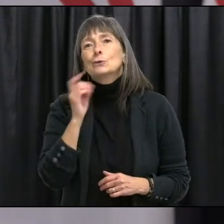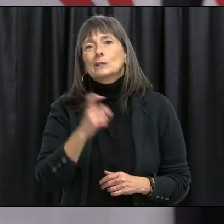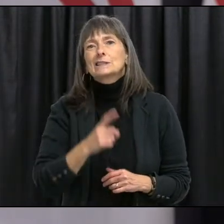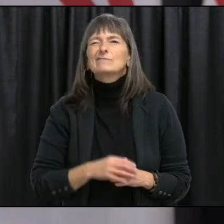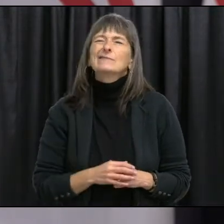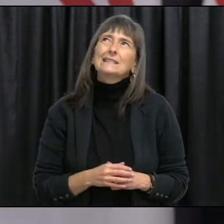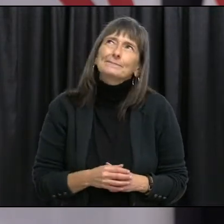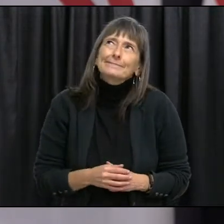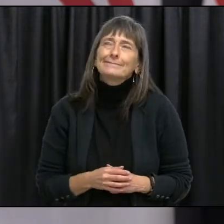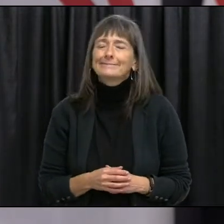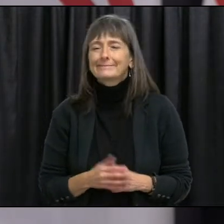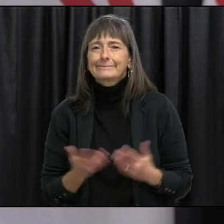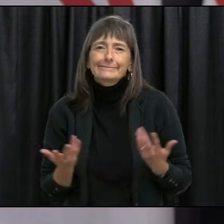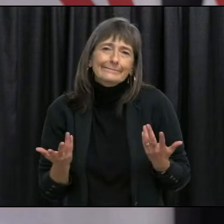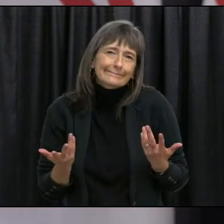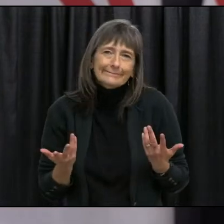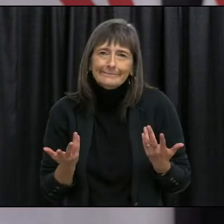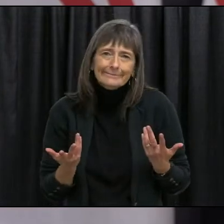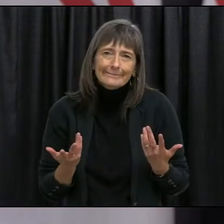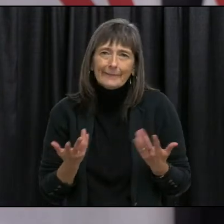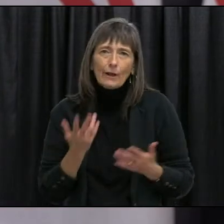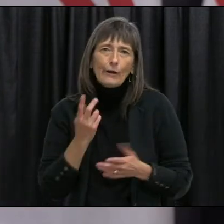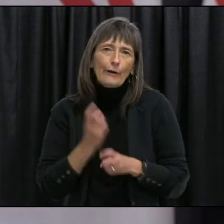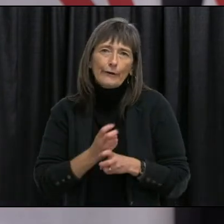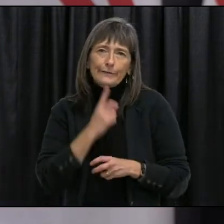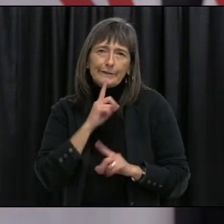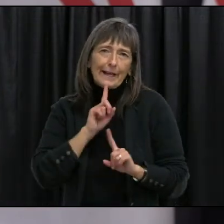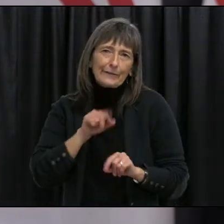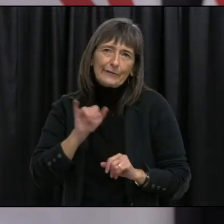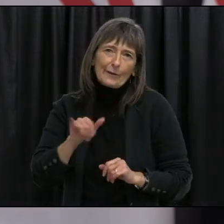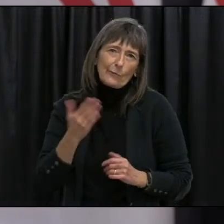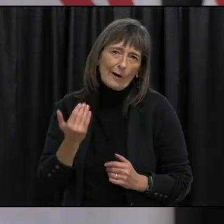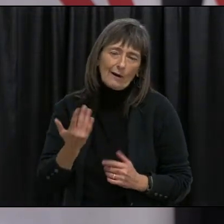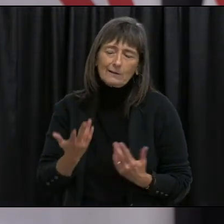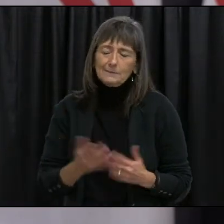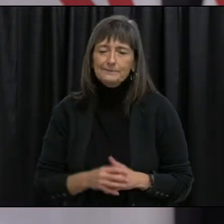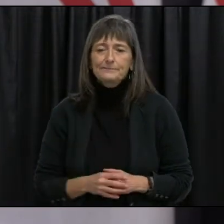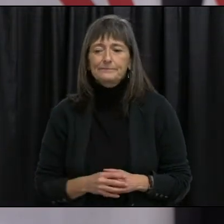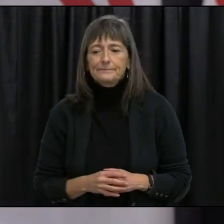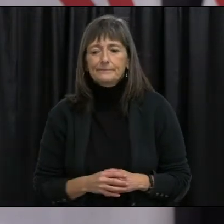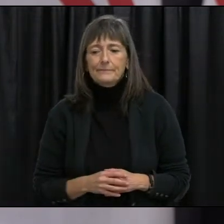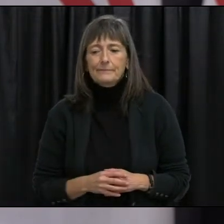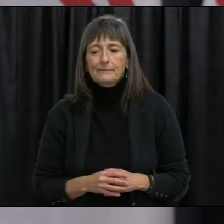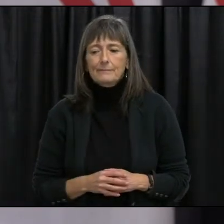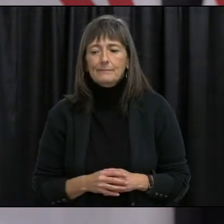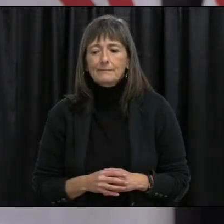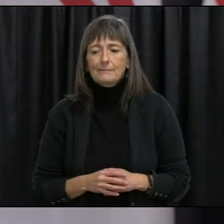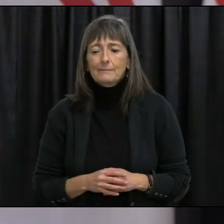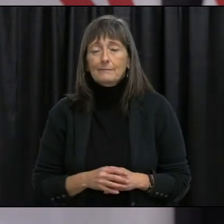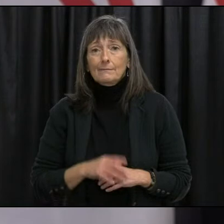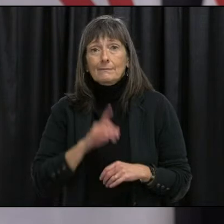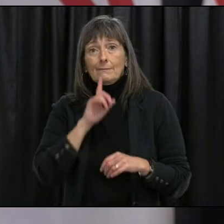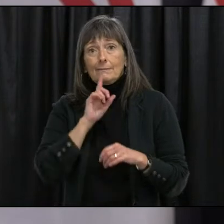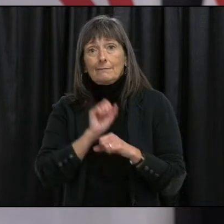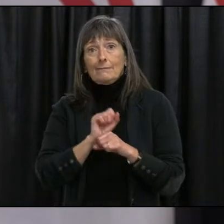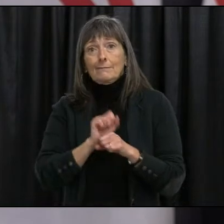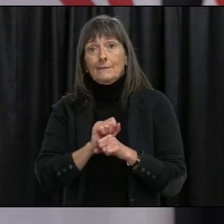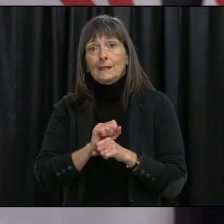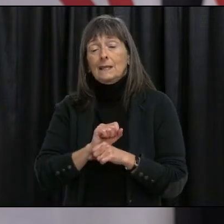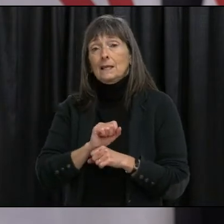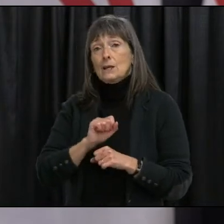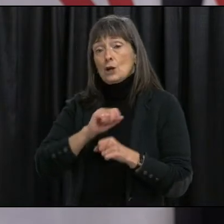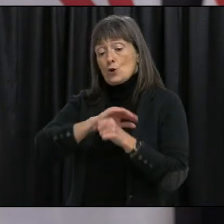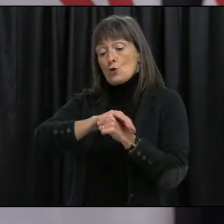in the sense of how to answer that. But effectively, all patients who have passed away with